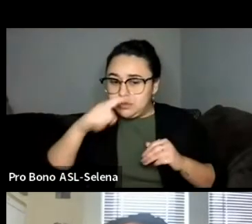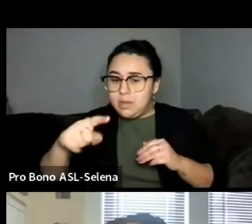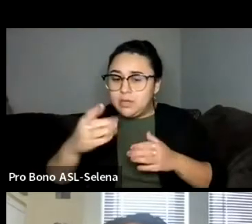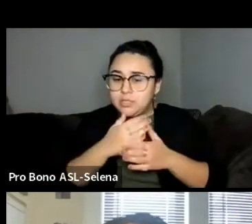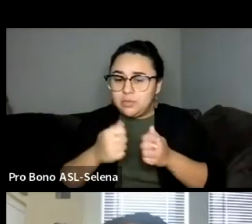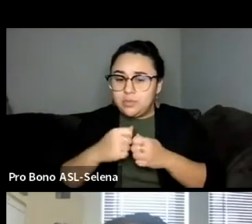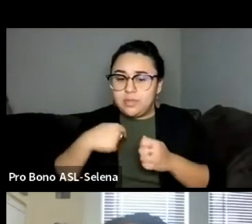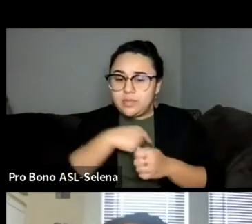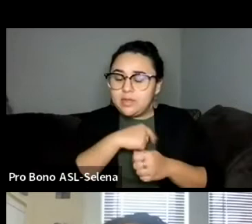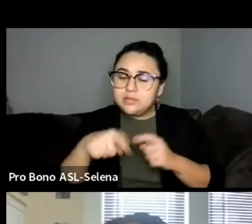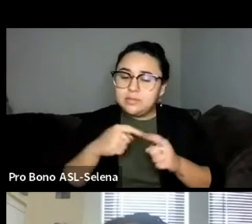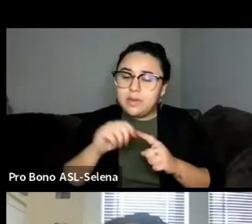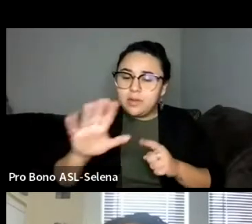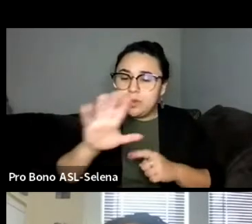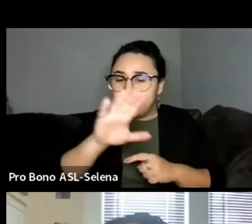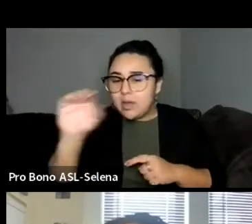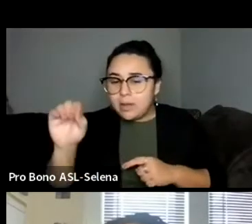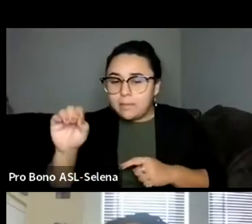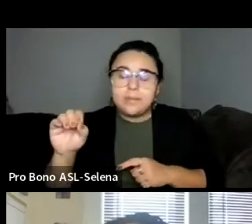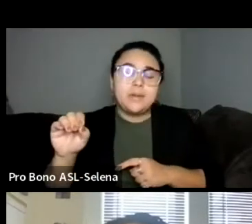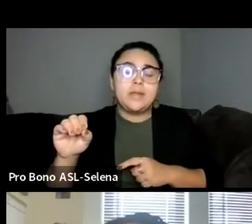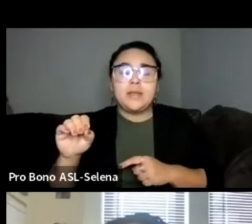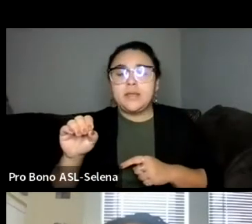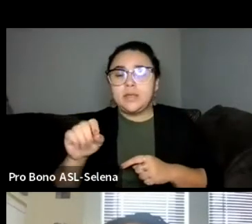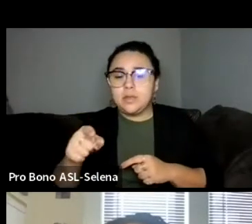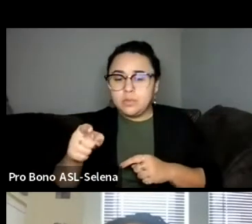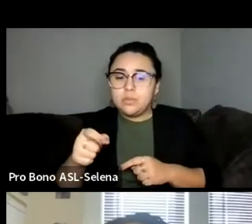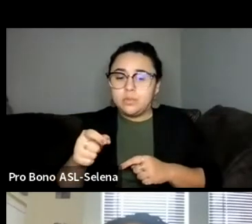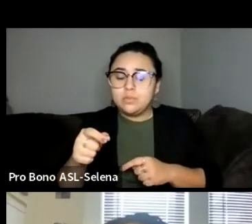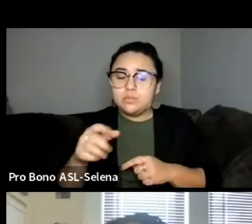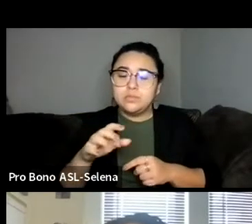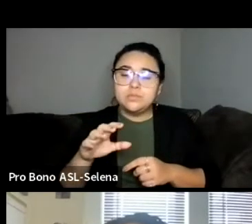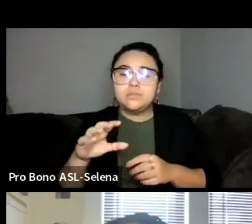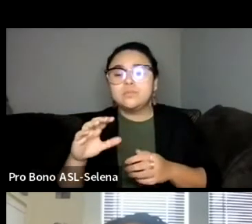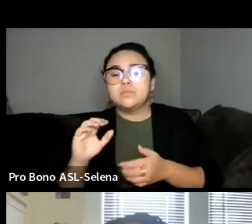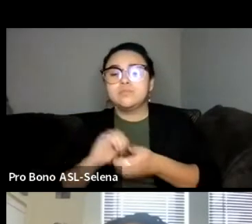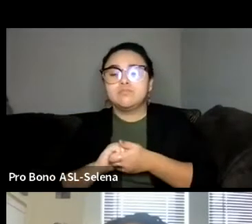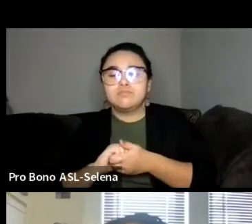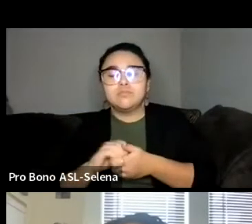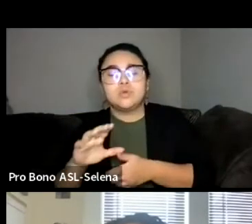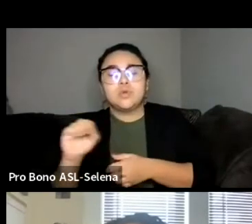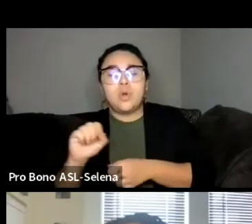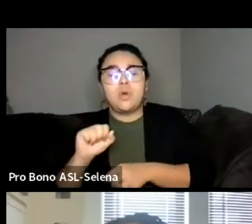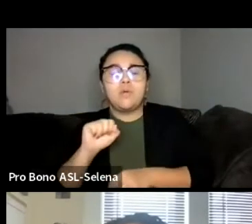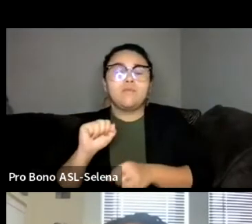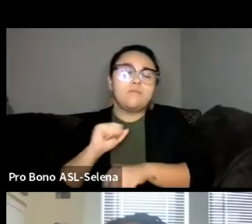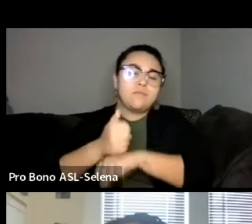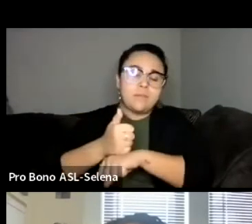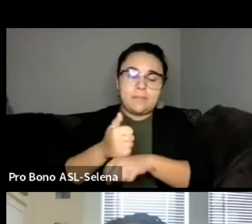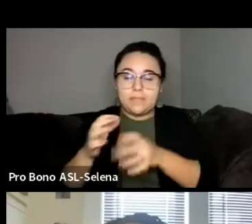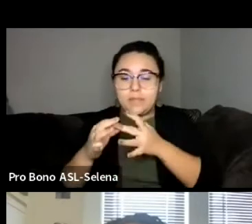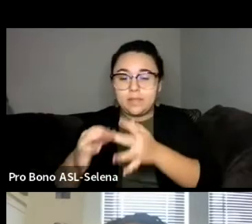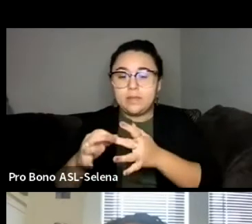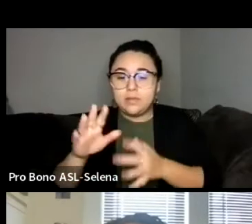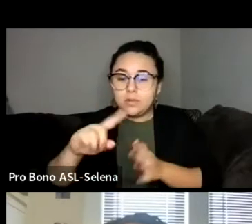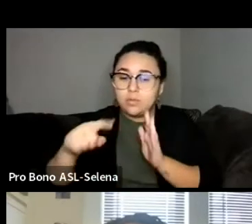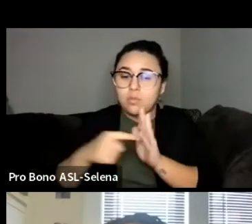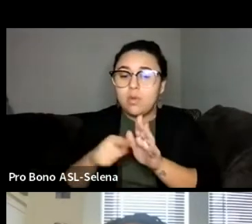co-founded and lead and your role as a parent and artist and how it's